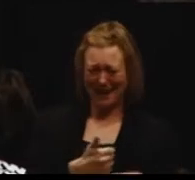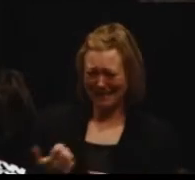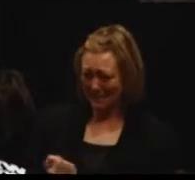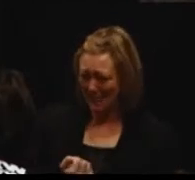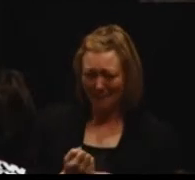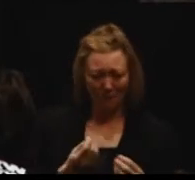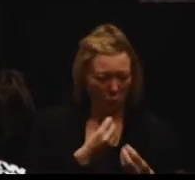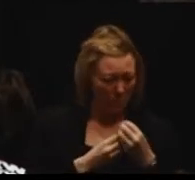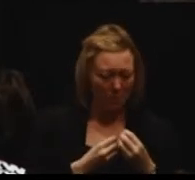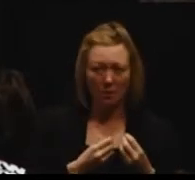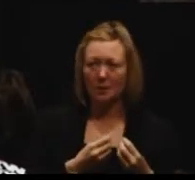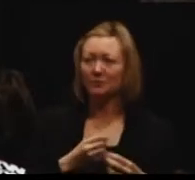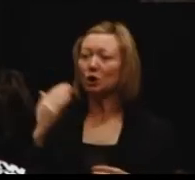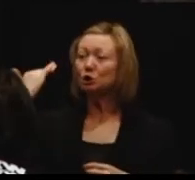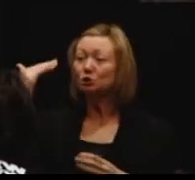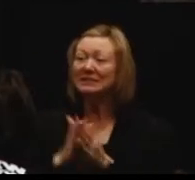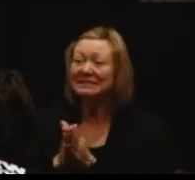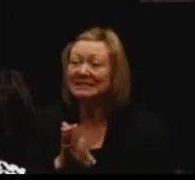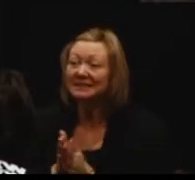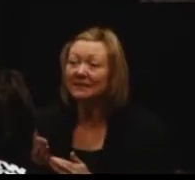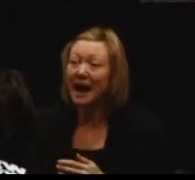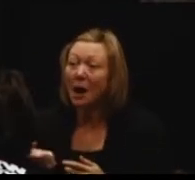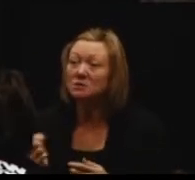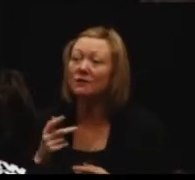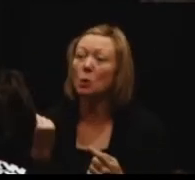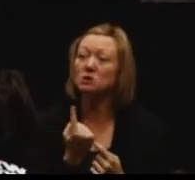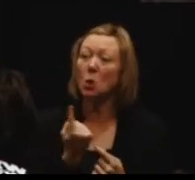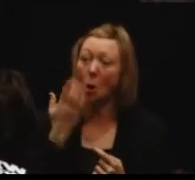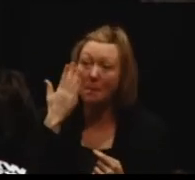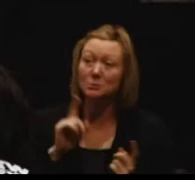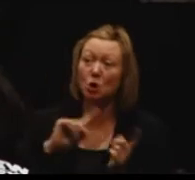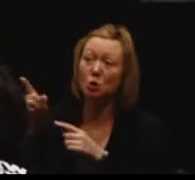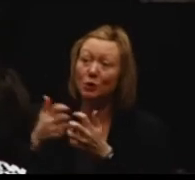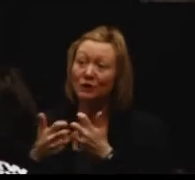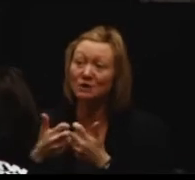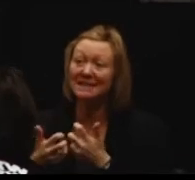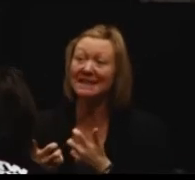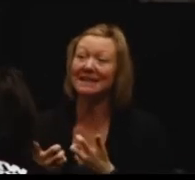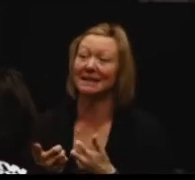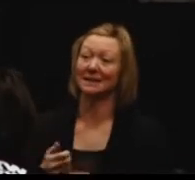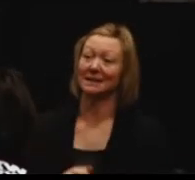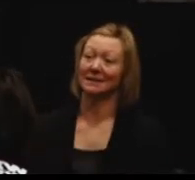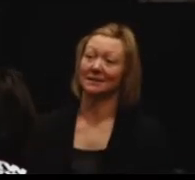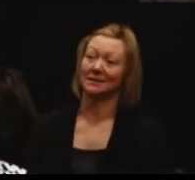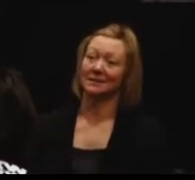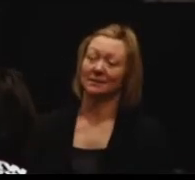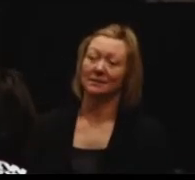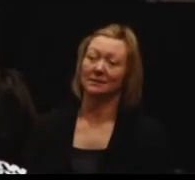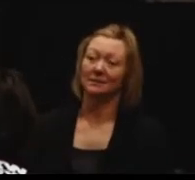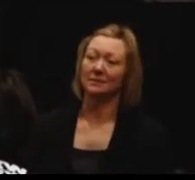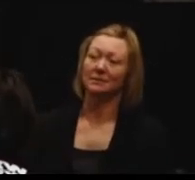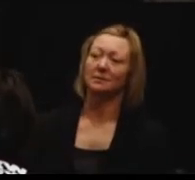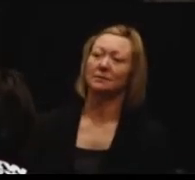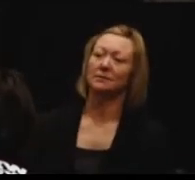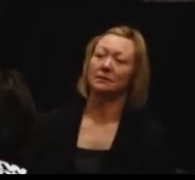allowance so that single mums can get to university if that's what they want to do. there's a bunch of like just